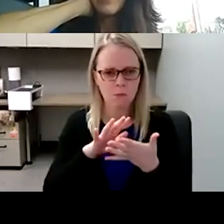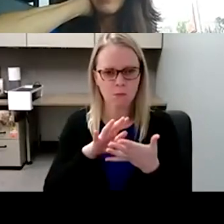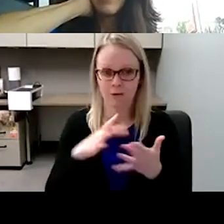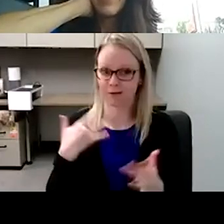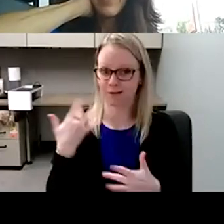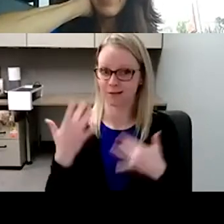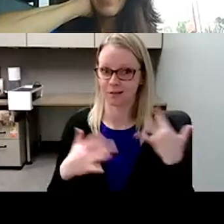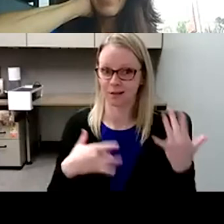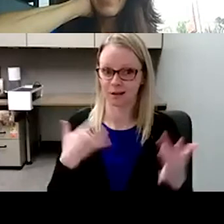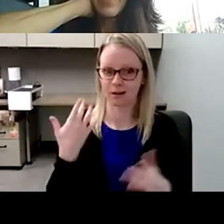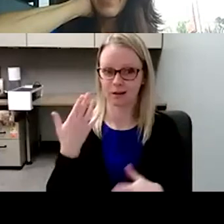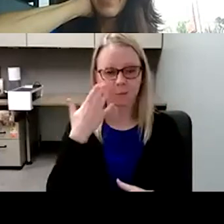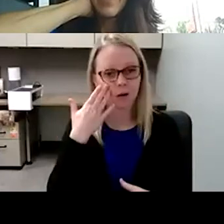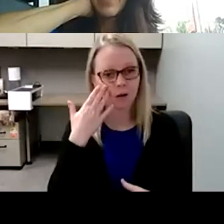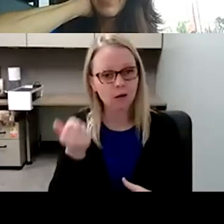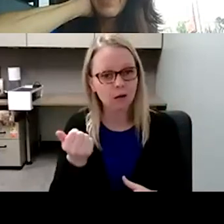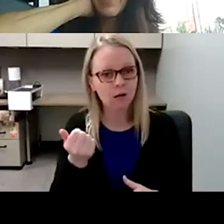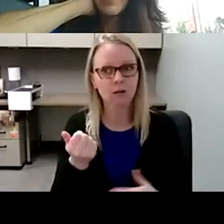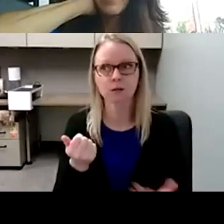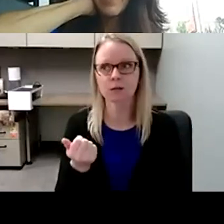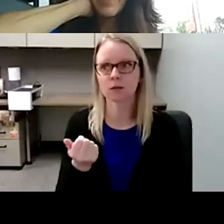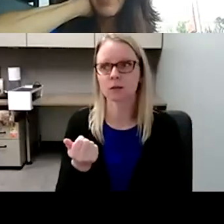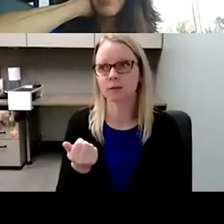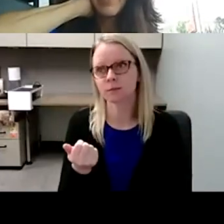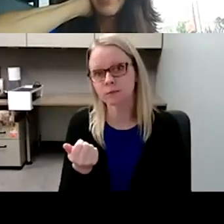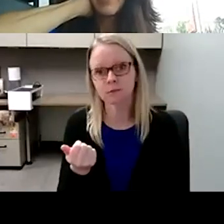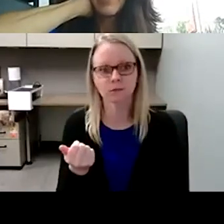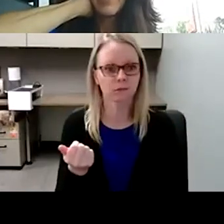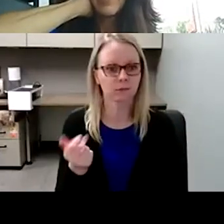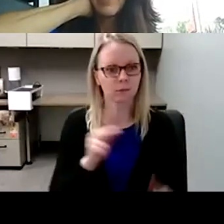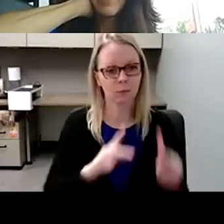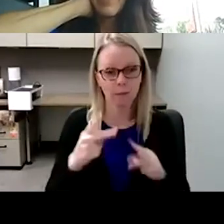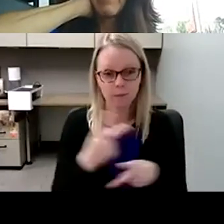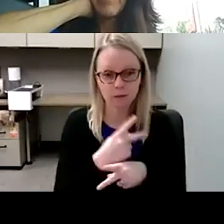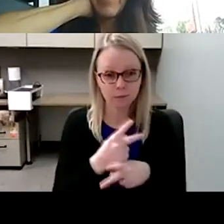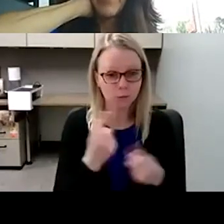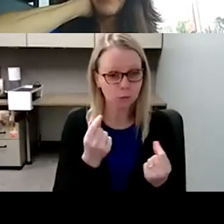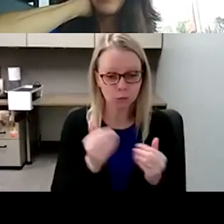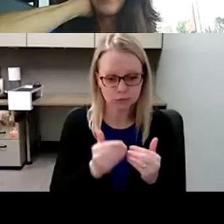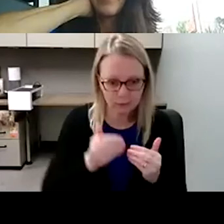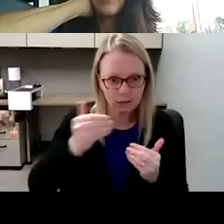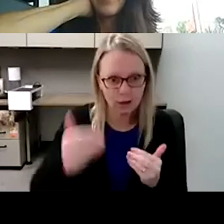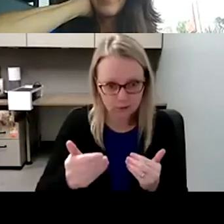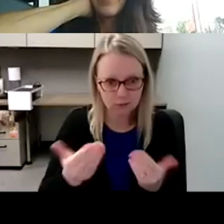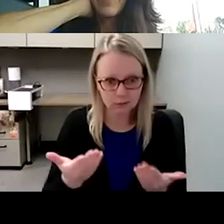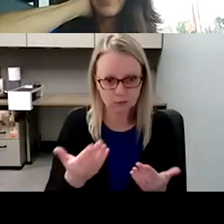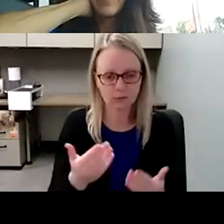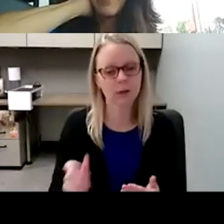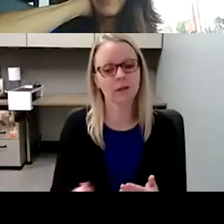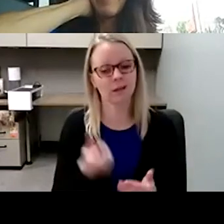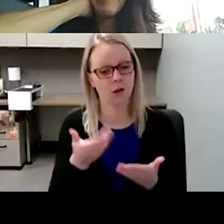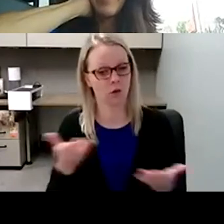even for those that are on the call, but I think more than my time. And the final thing, I very much